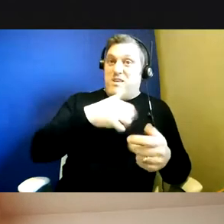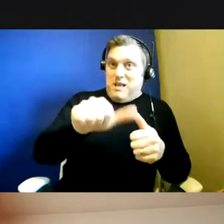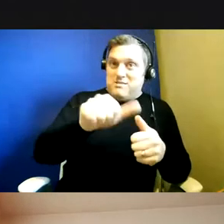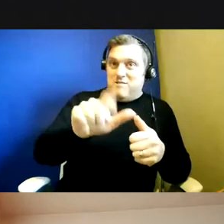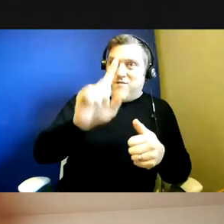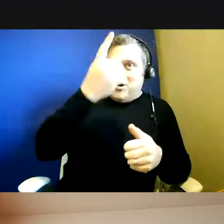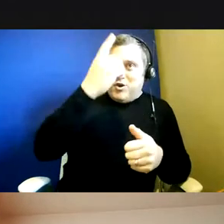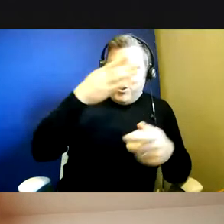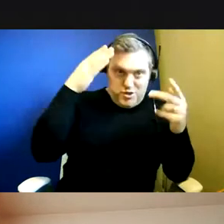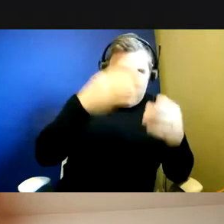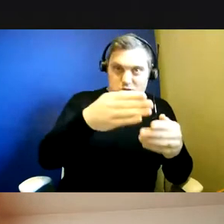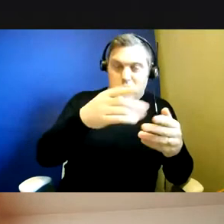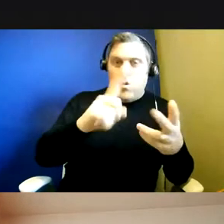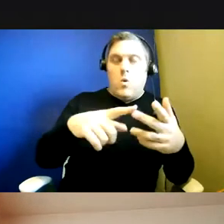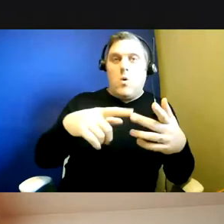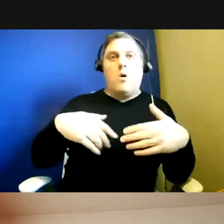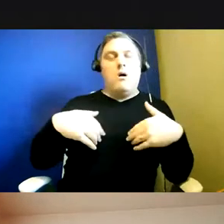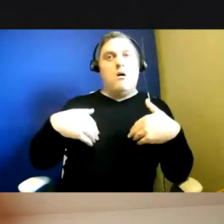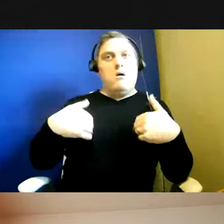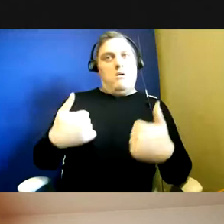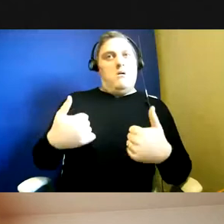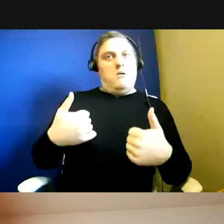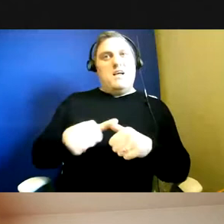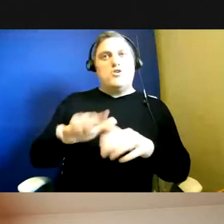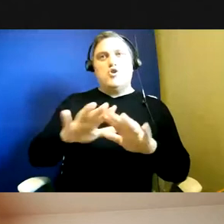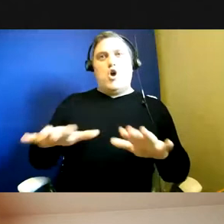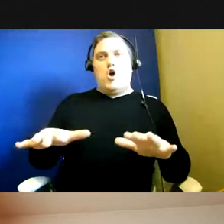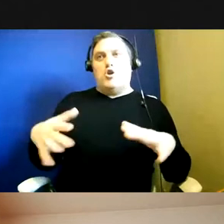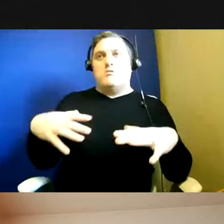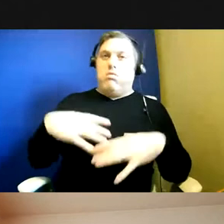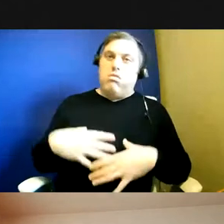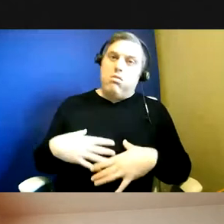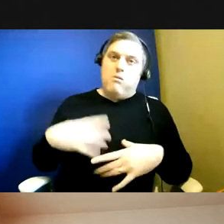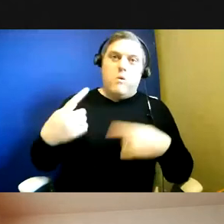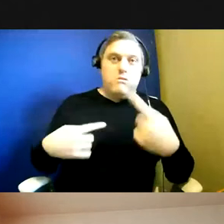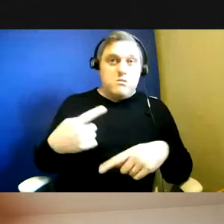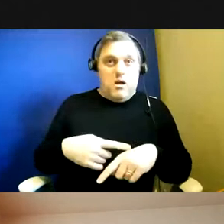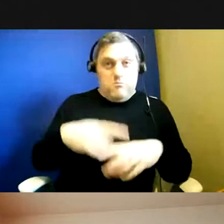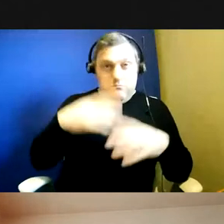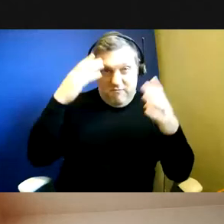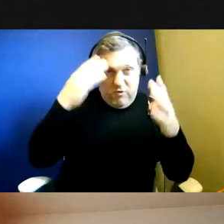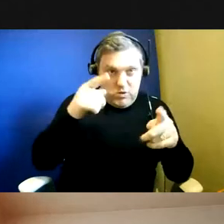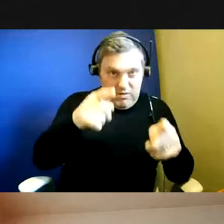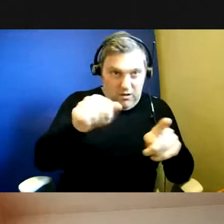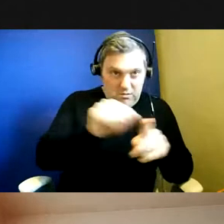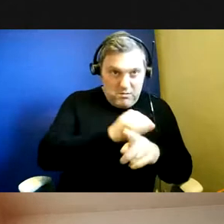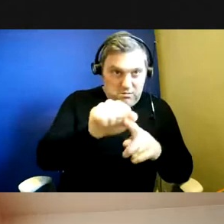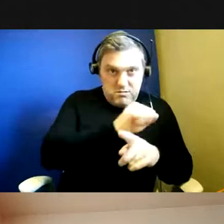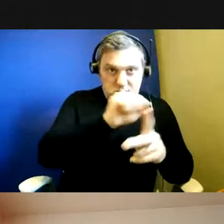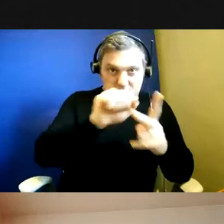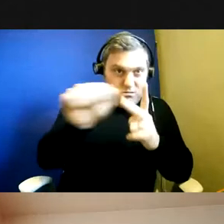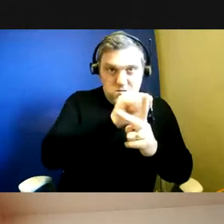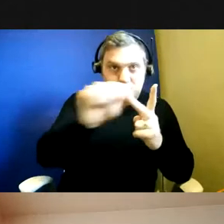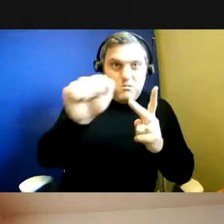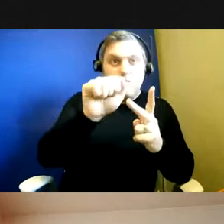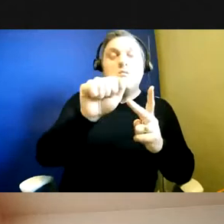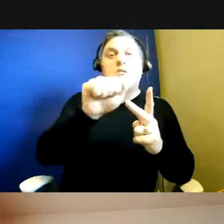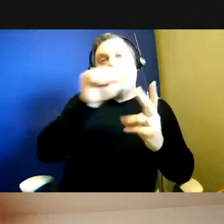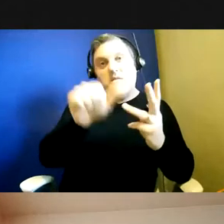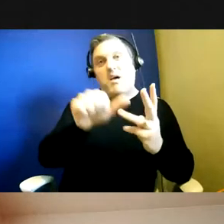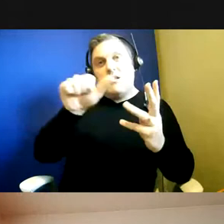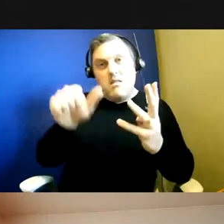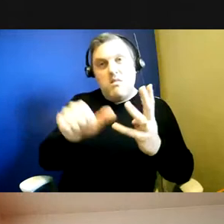my fatigue improved, that would make the first difference. And then we can work on that, and then we'll look at where we're at again, and we'll do the next